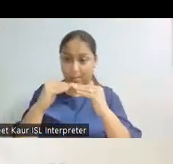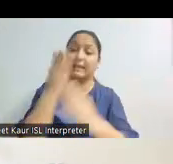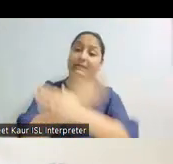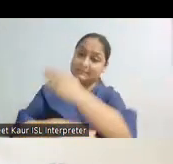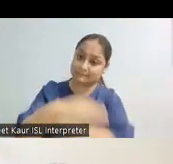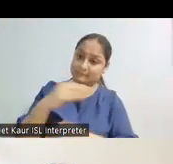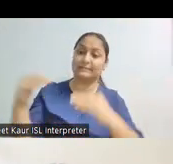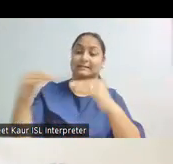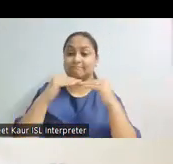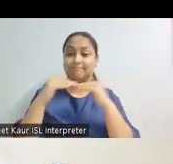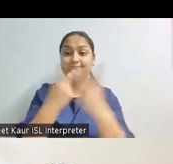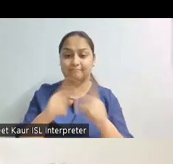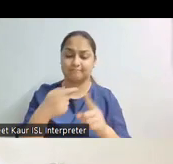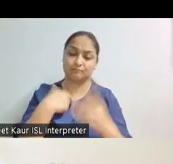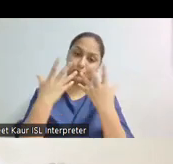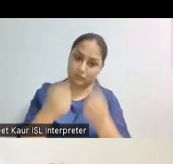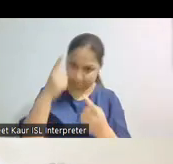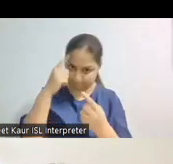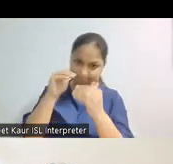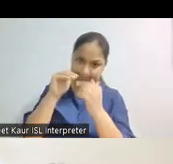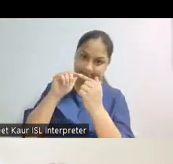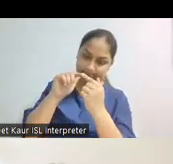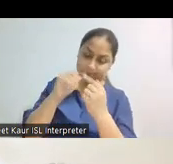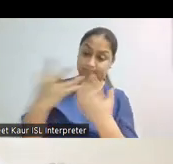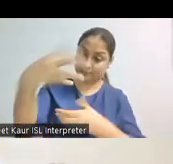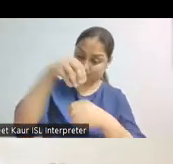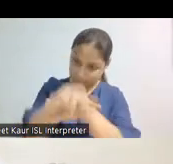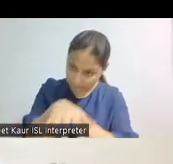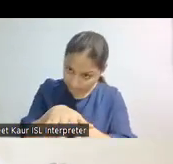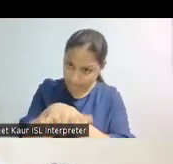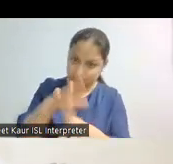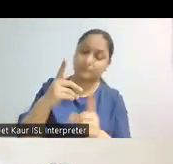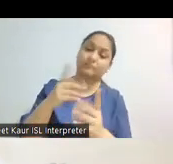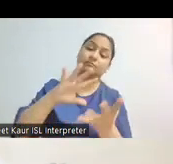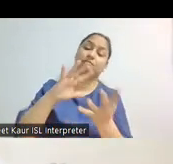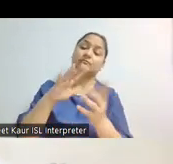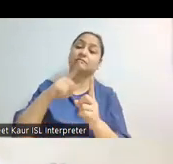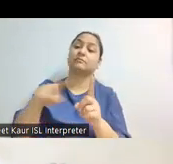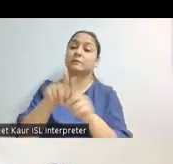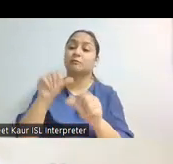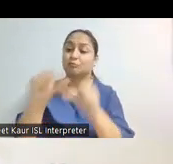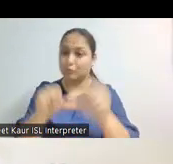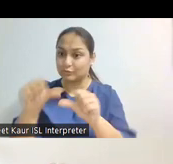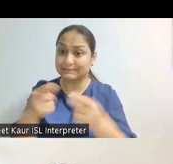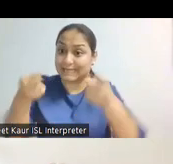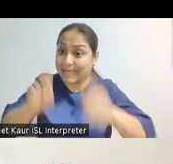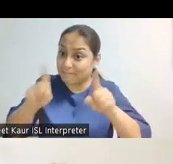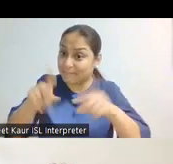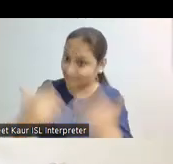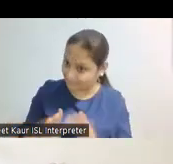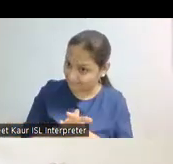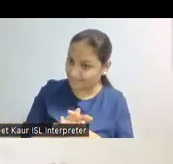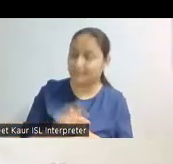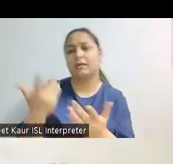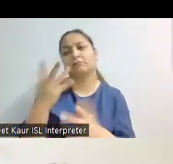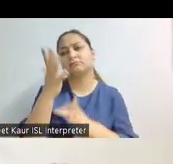ensured continuity and inclusivity around the past processes that have happened, the last